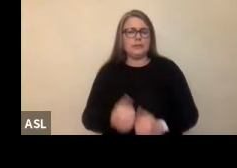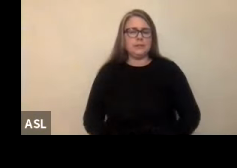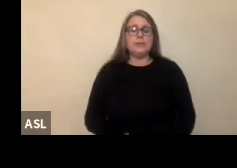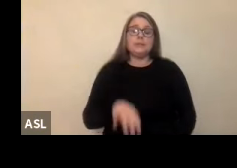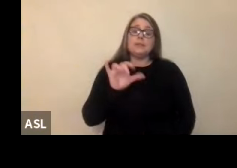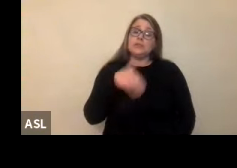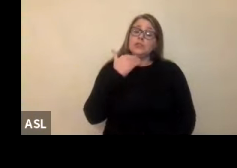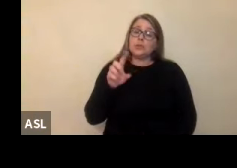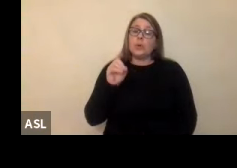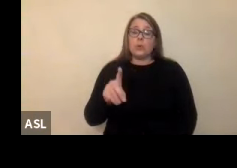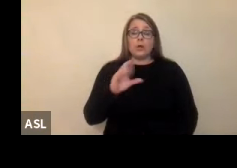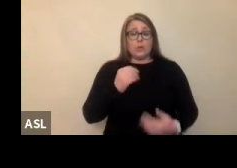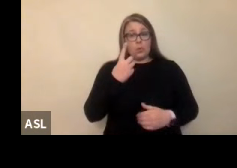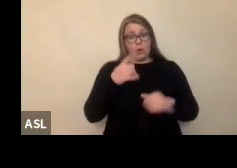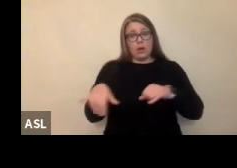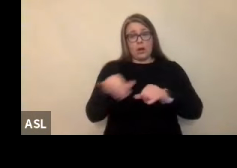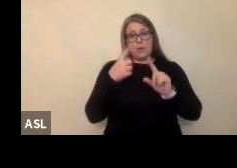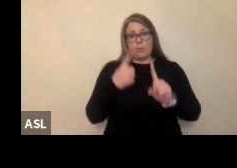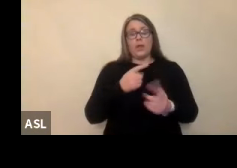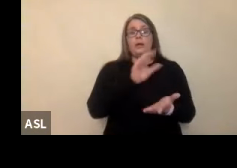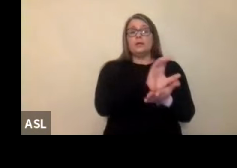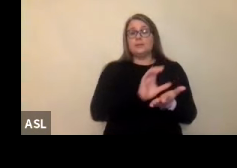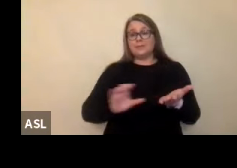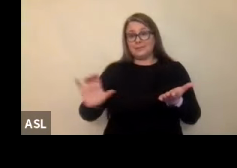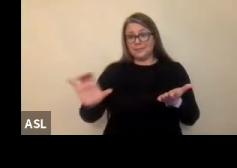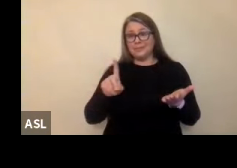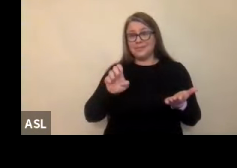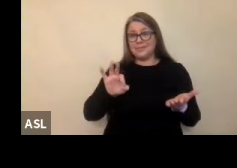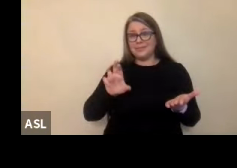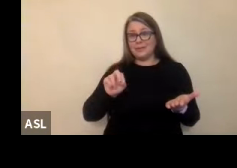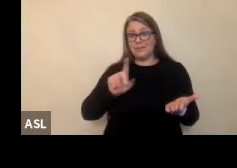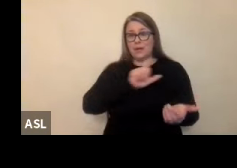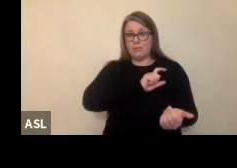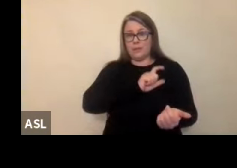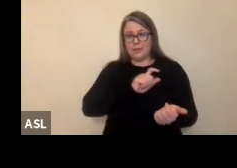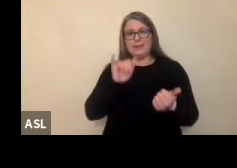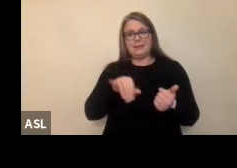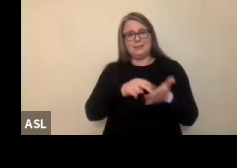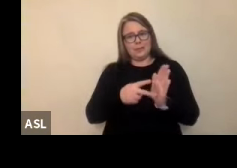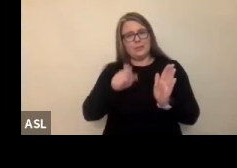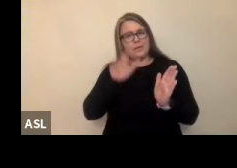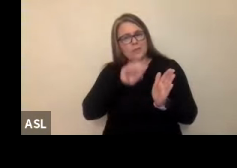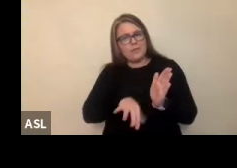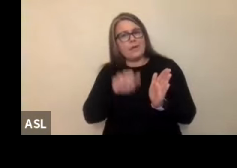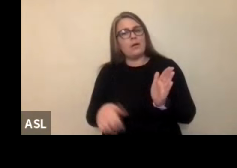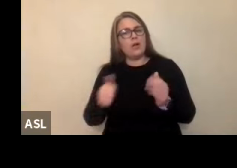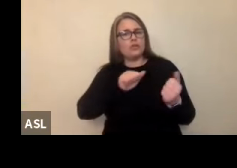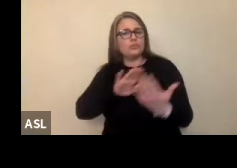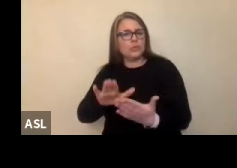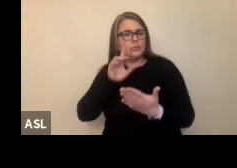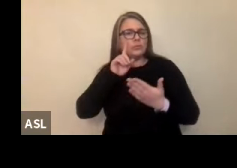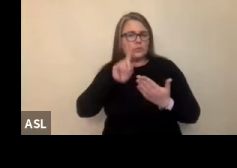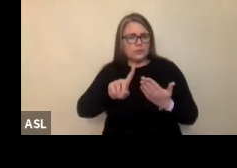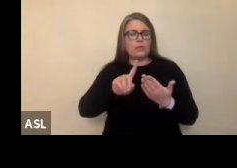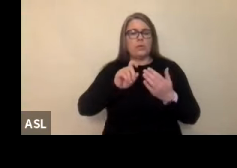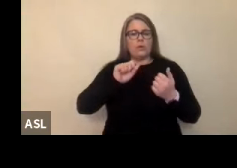of common misconception that defund the police is about funding other ways to deal with safety. And the reality is that as long as we have police